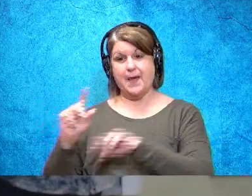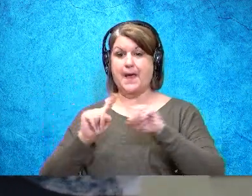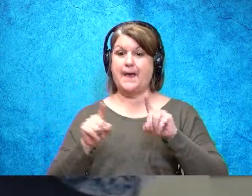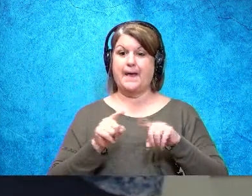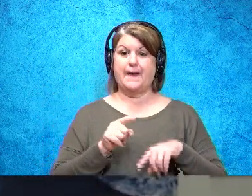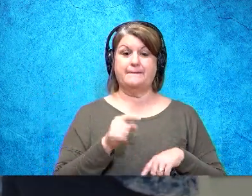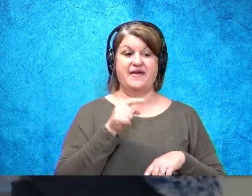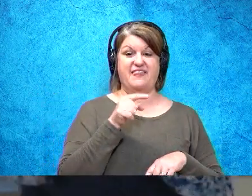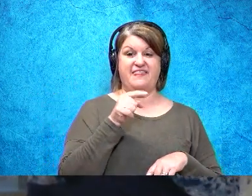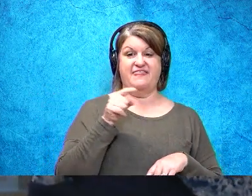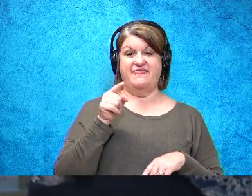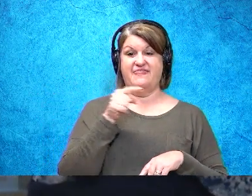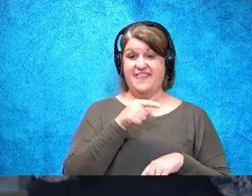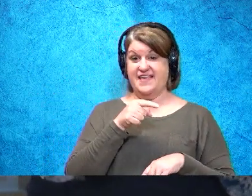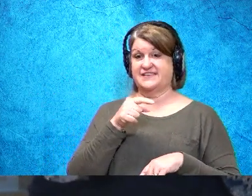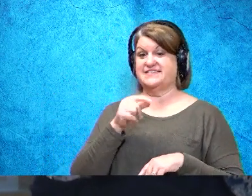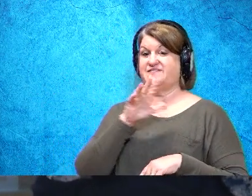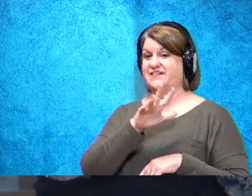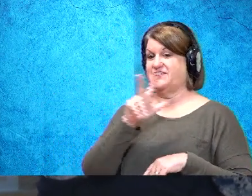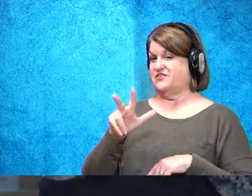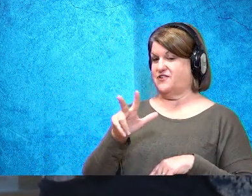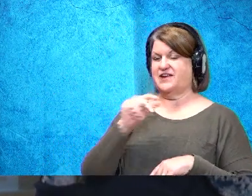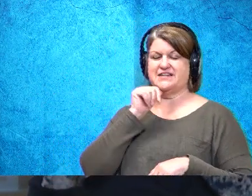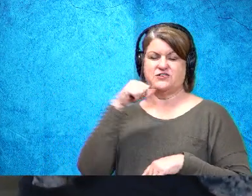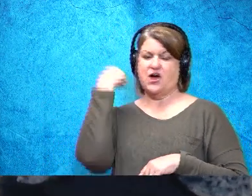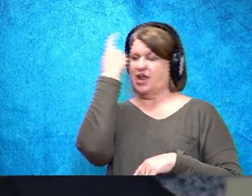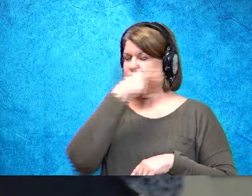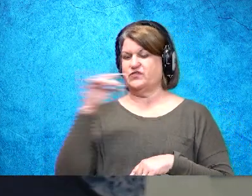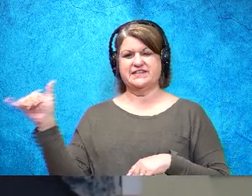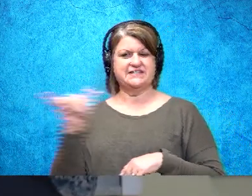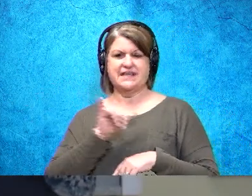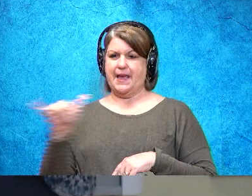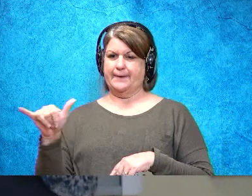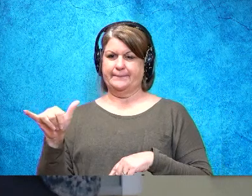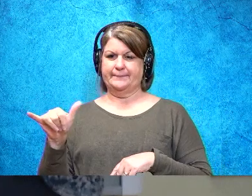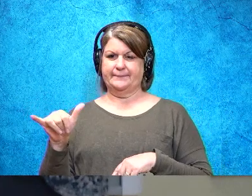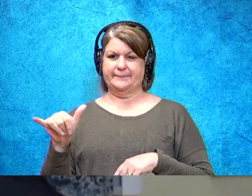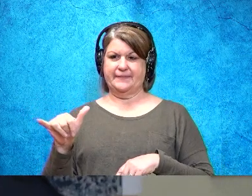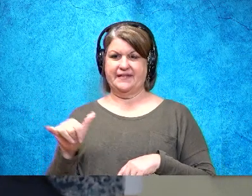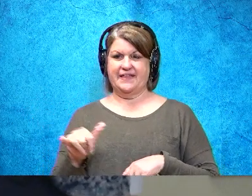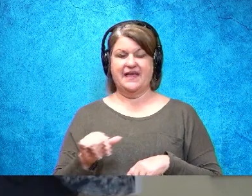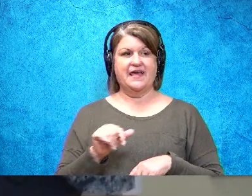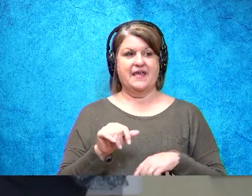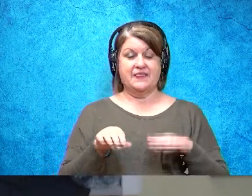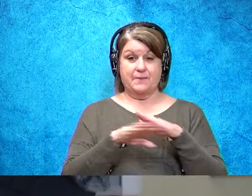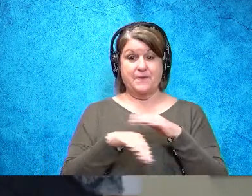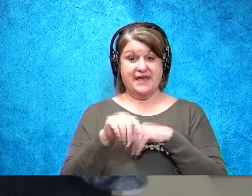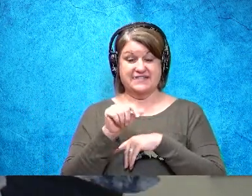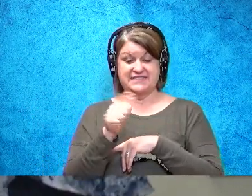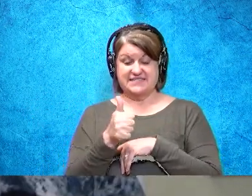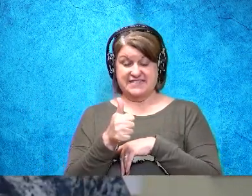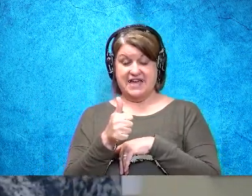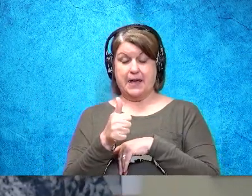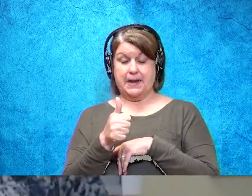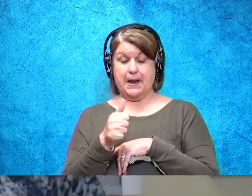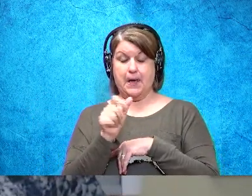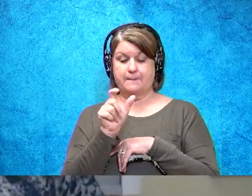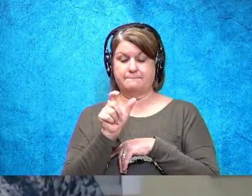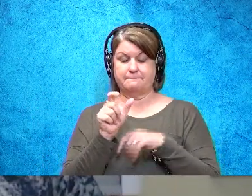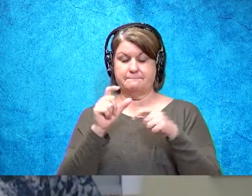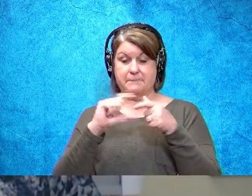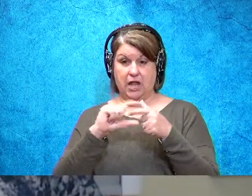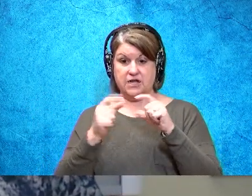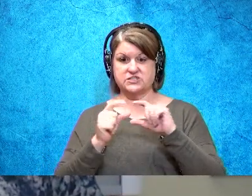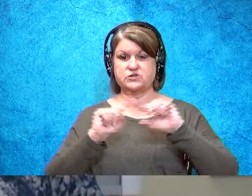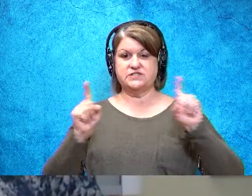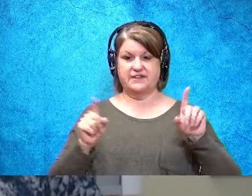53 and this 53 don't look the same. The base 10 blocks are different. This one has